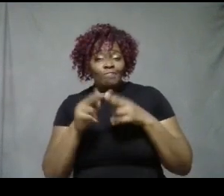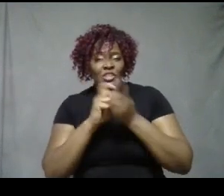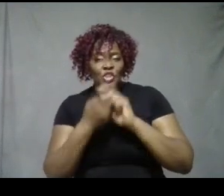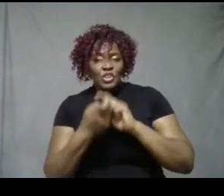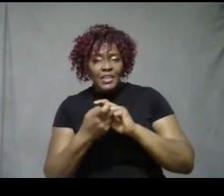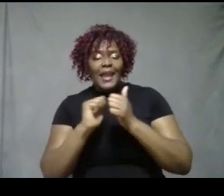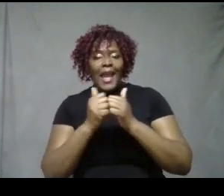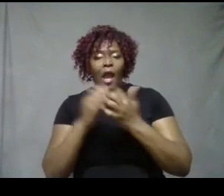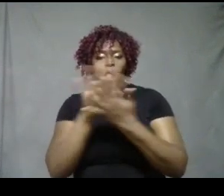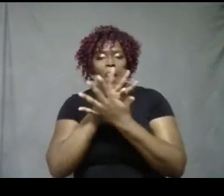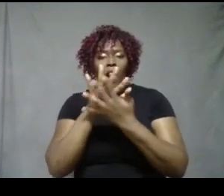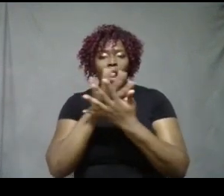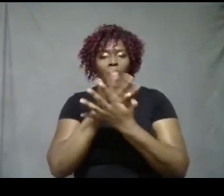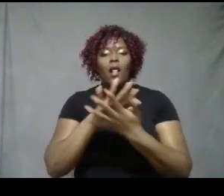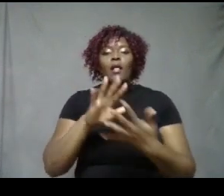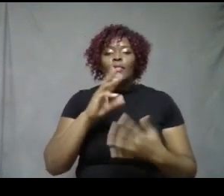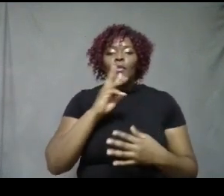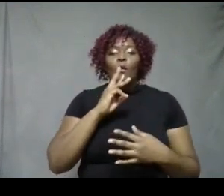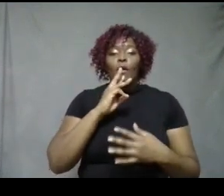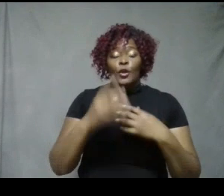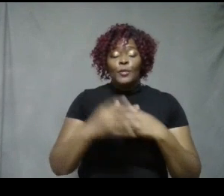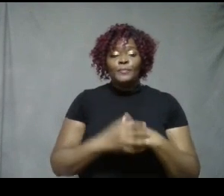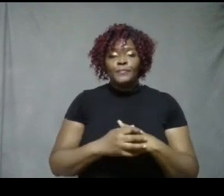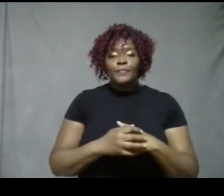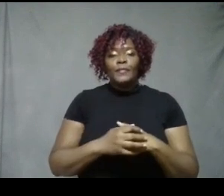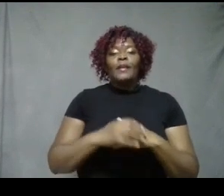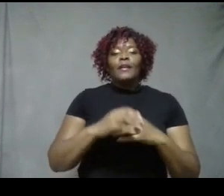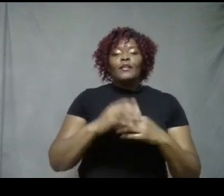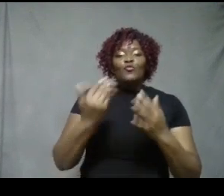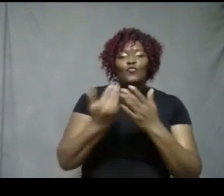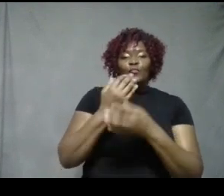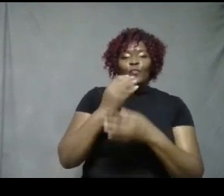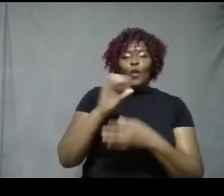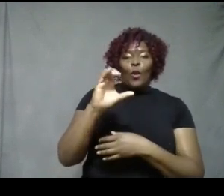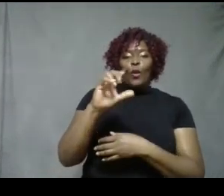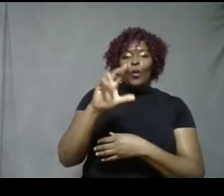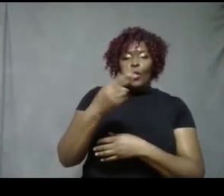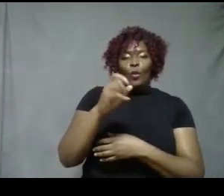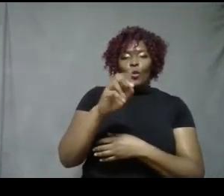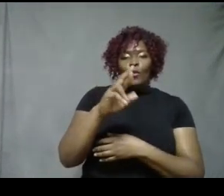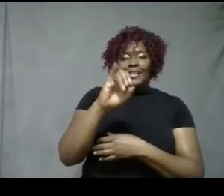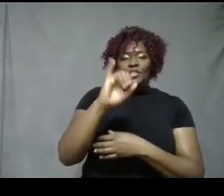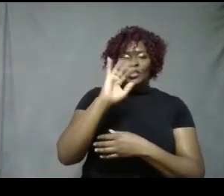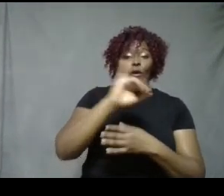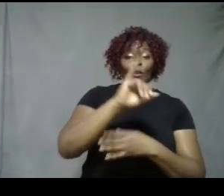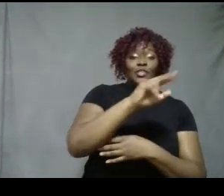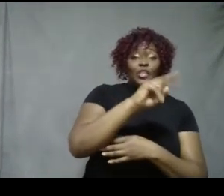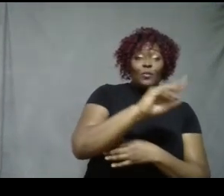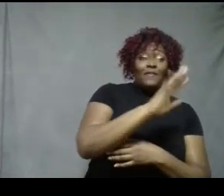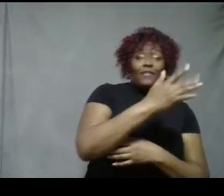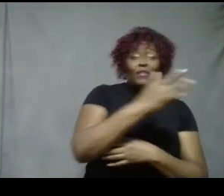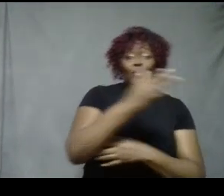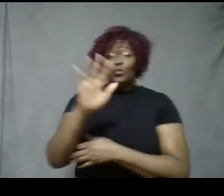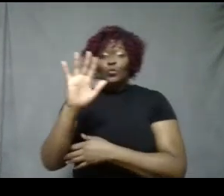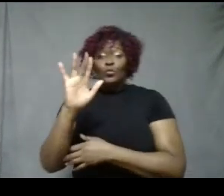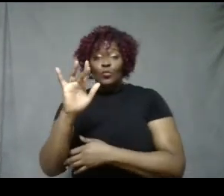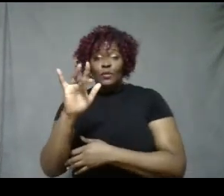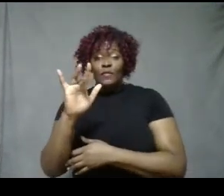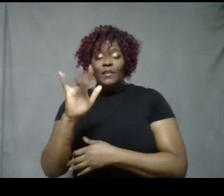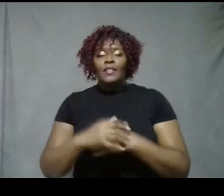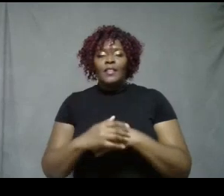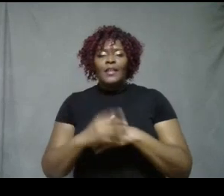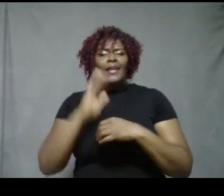to free chlorination beginning Thursday, January 5th through Wednesday, January 25th, 2023. This is a standard